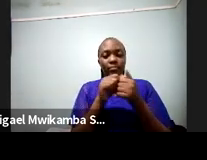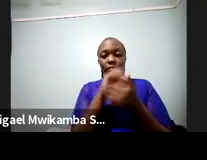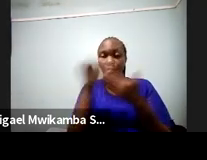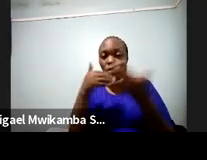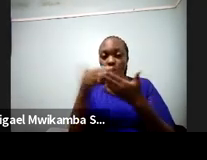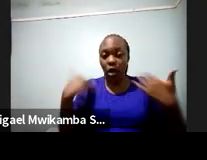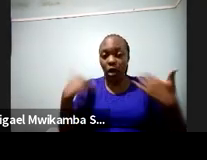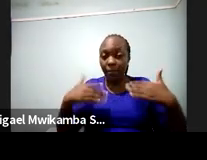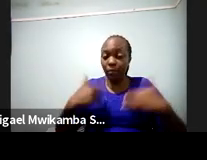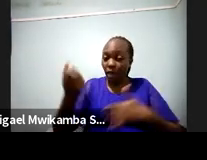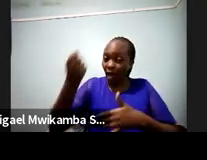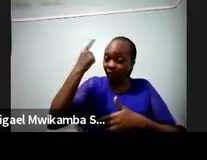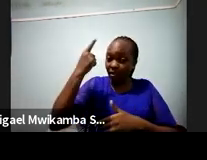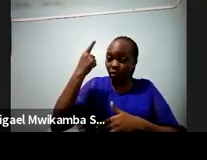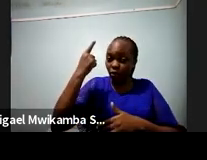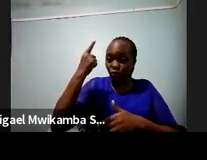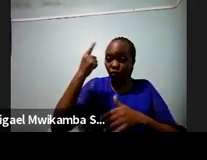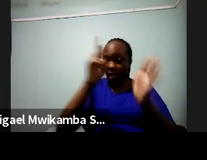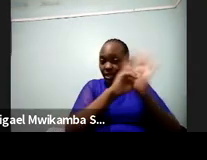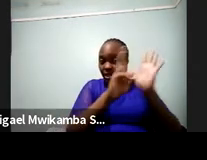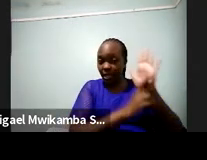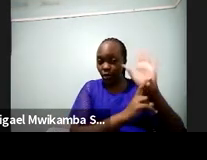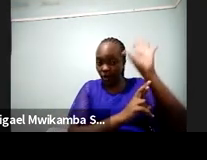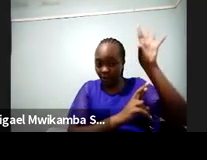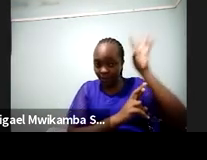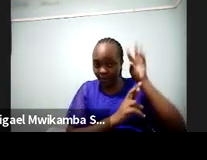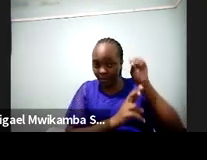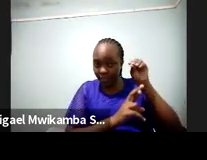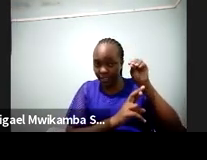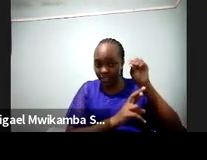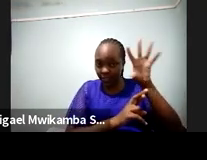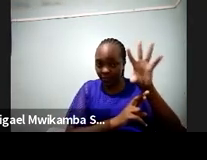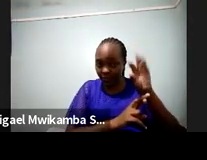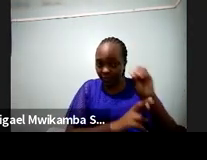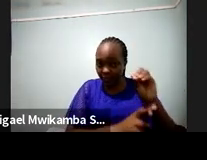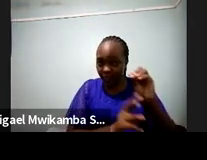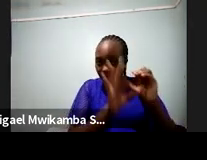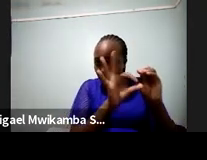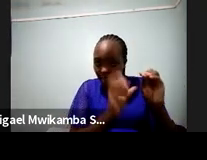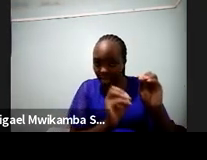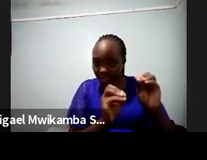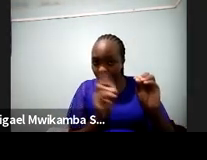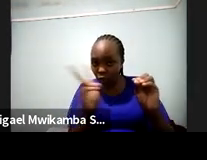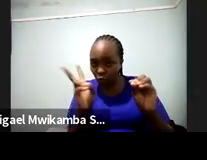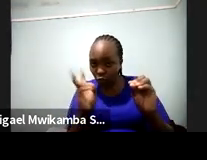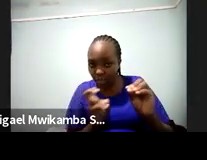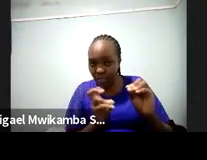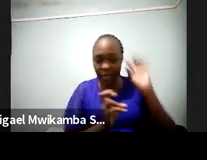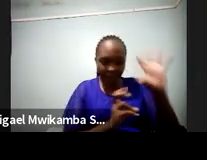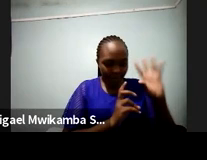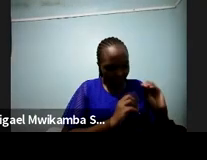in budgeting, which is the 50, 30, 20 rule? 50% essentials, 30% lifestyle, 20%